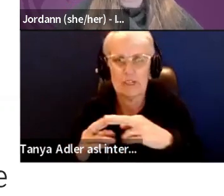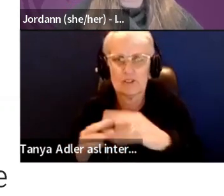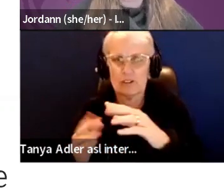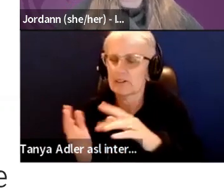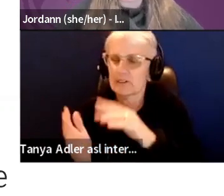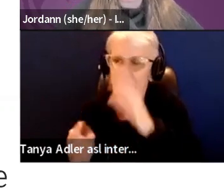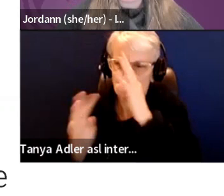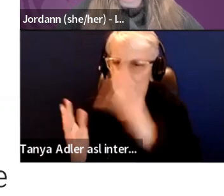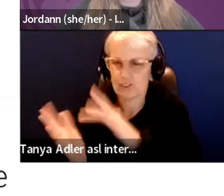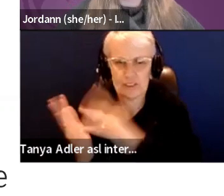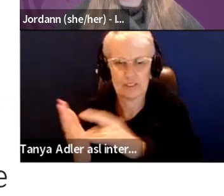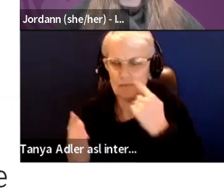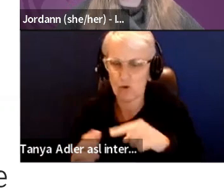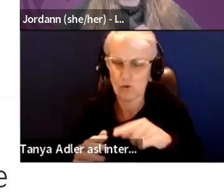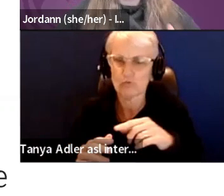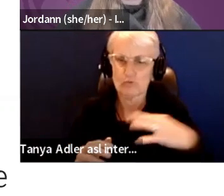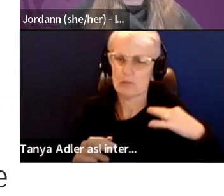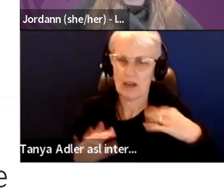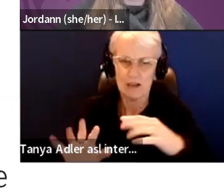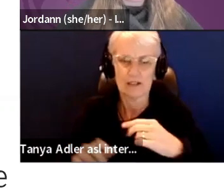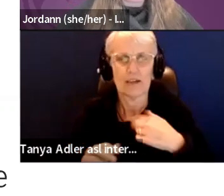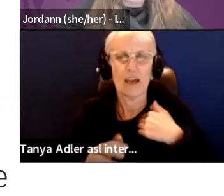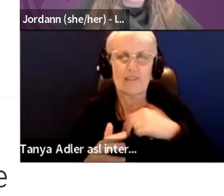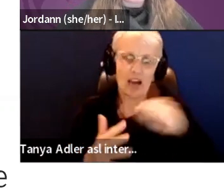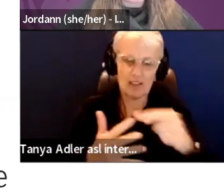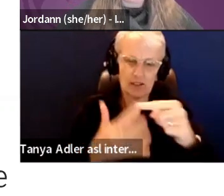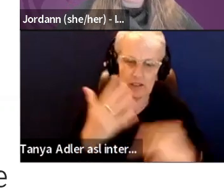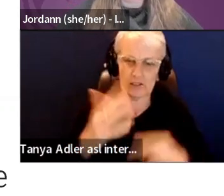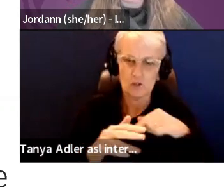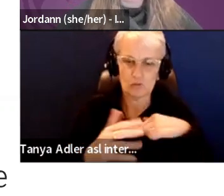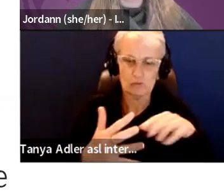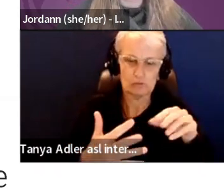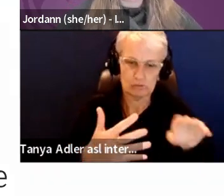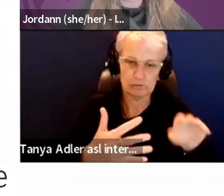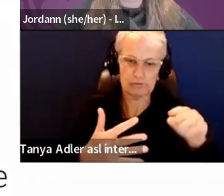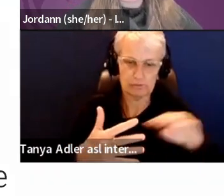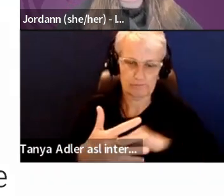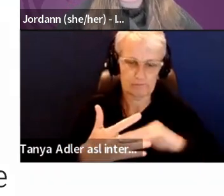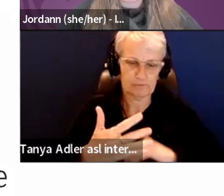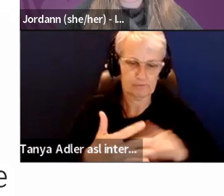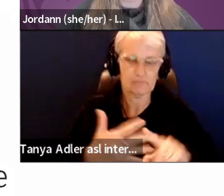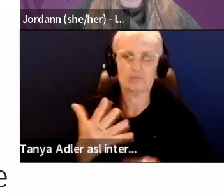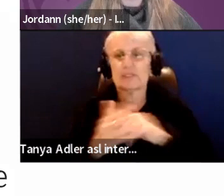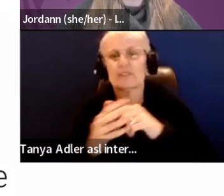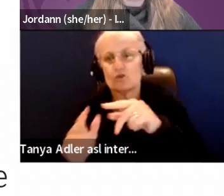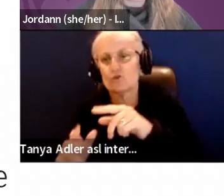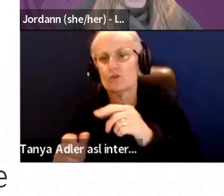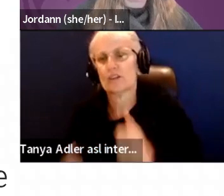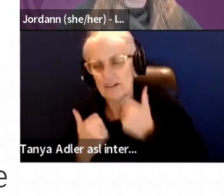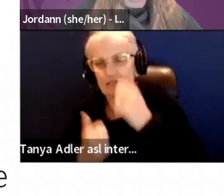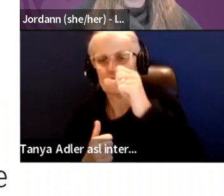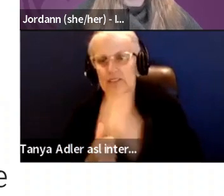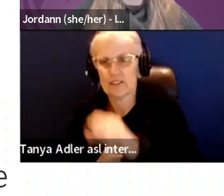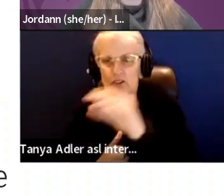eligible for this fund, as long as you meet the other eligibility criteria, meaning located in Southern Ontario, you can match